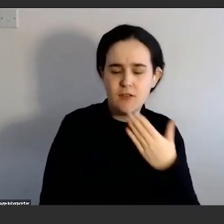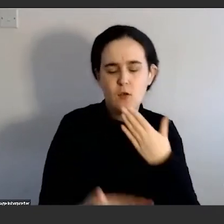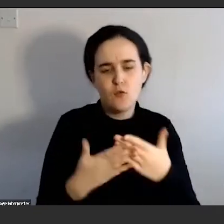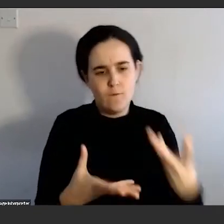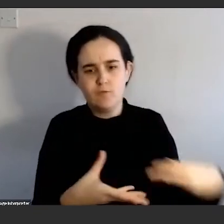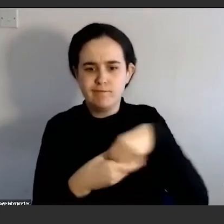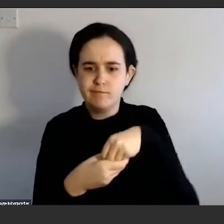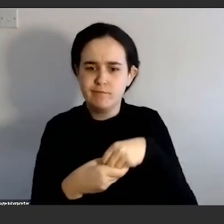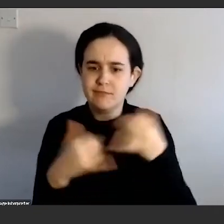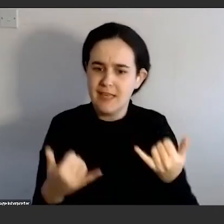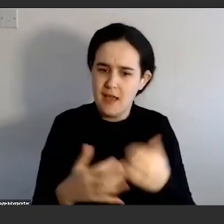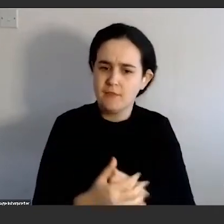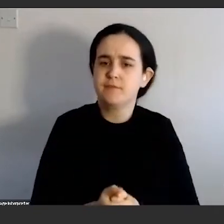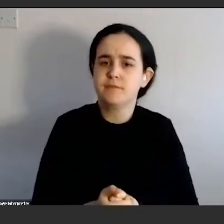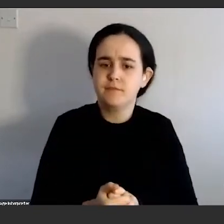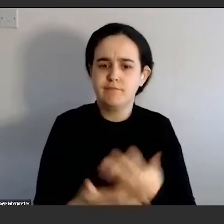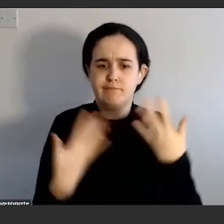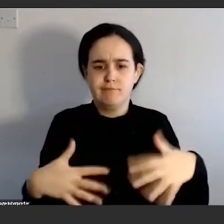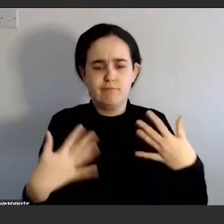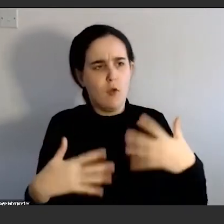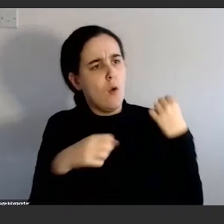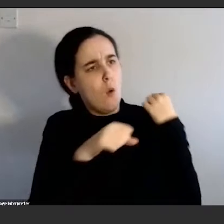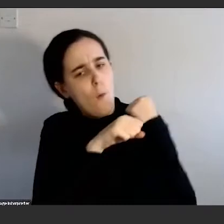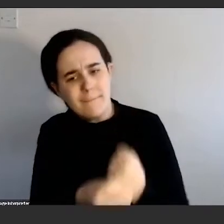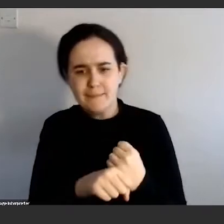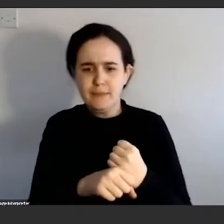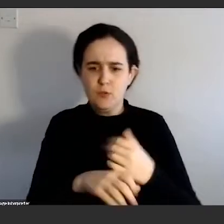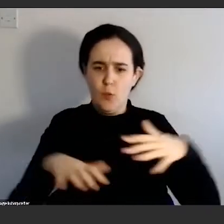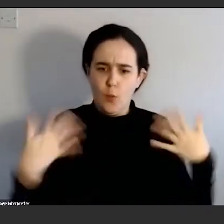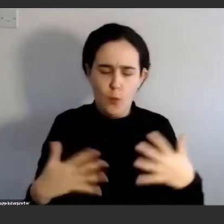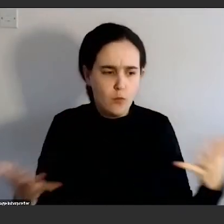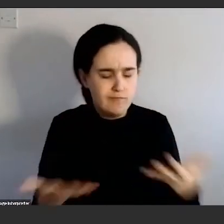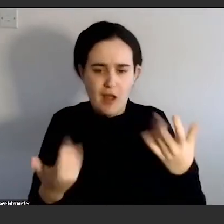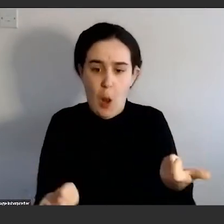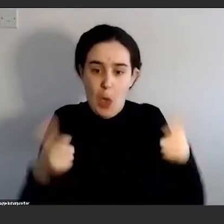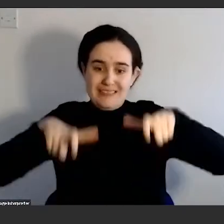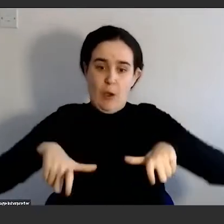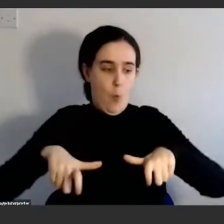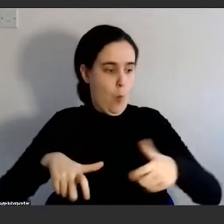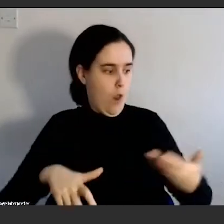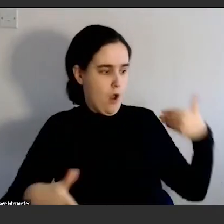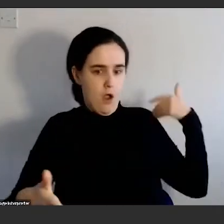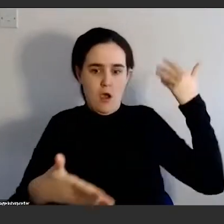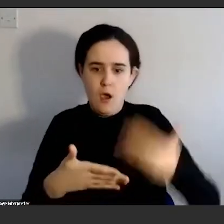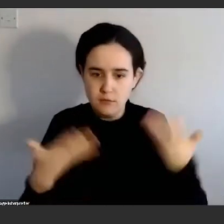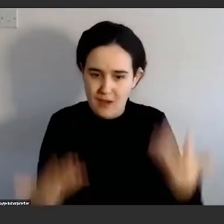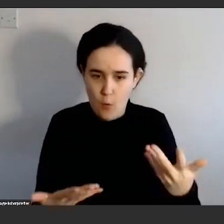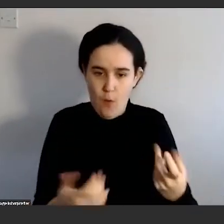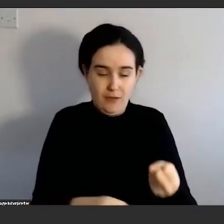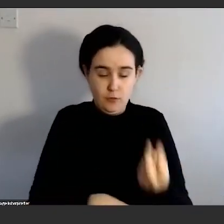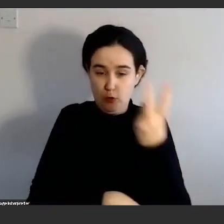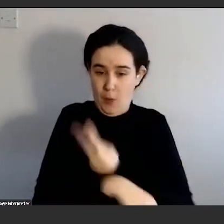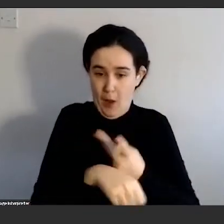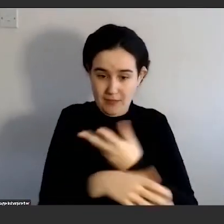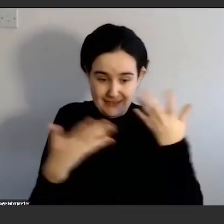logged on, you've blocked out 2 hours. Thank you for doing that. What is the mission of this meeting? I'm going to